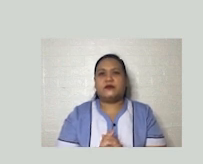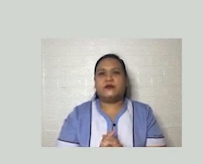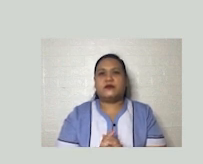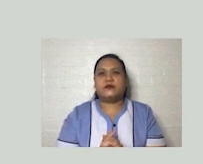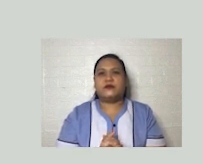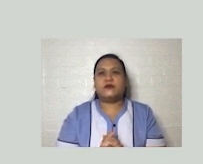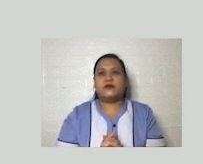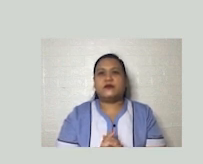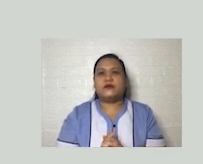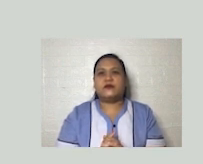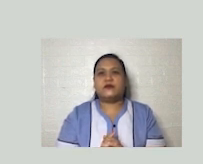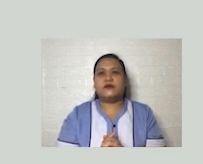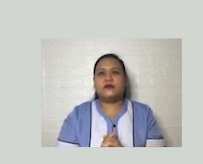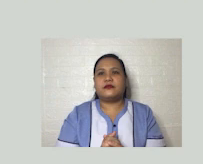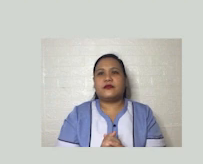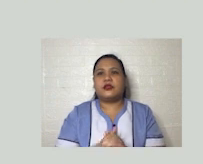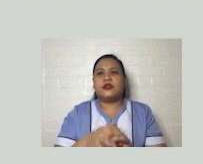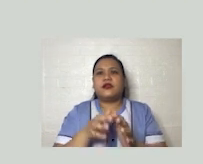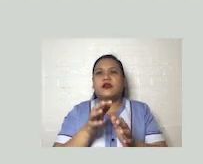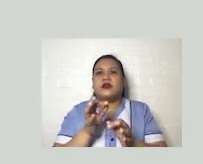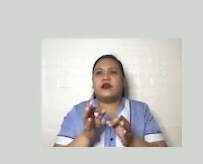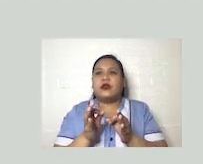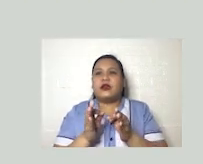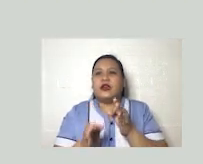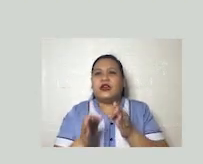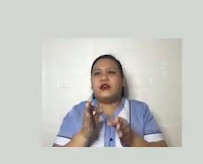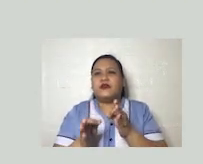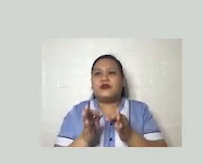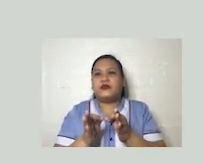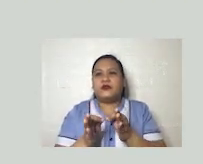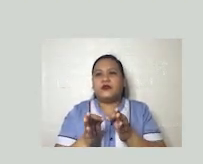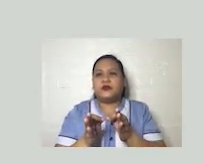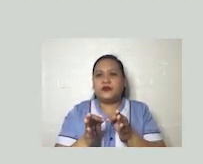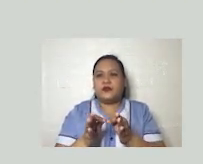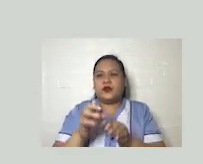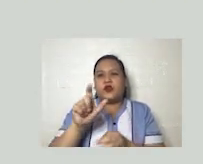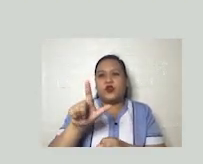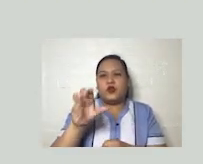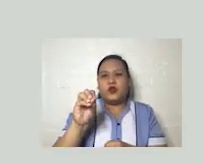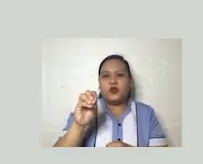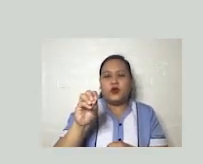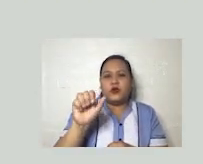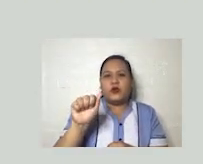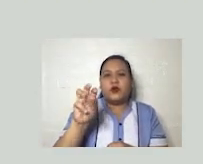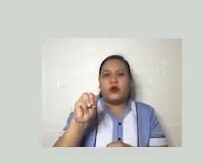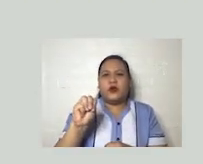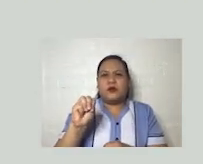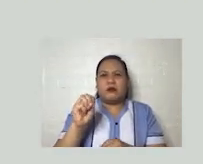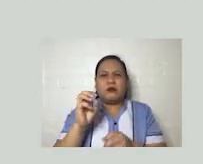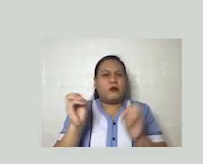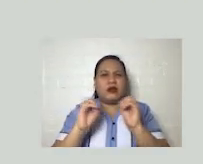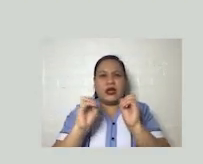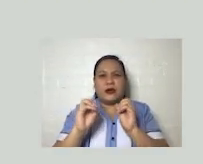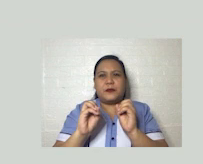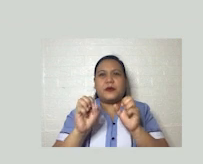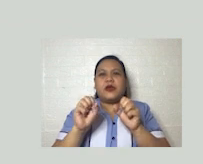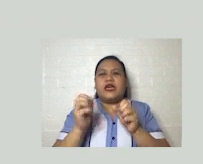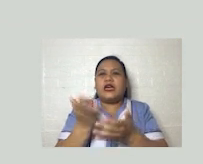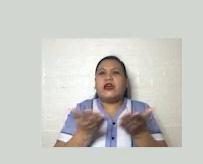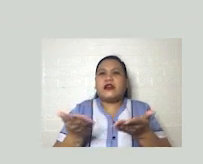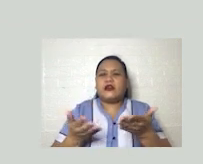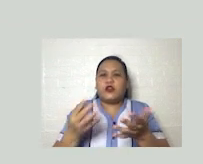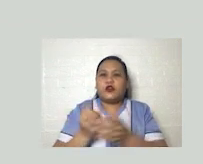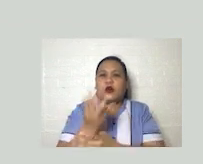a proper percentage of clay. If friable loam is not available, these are the growing